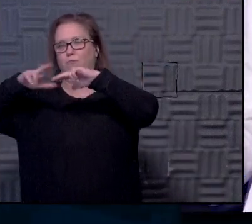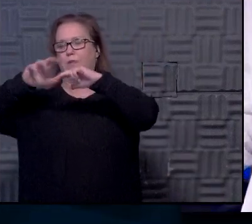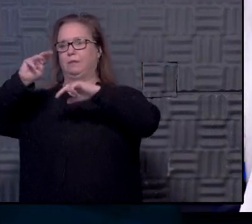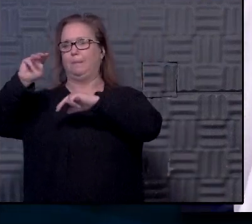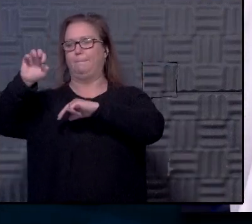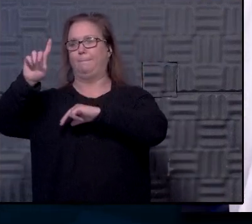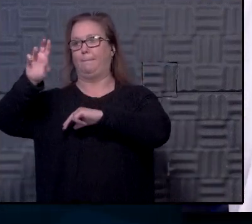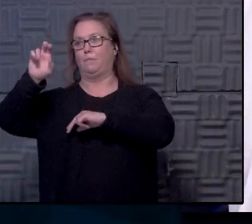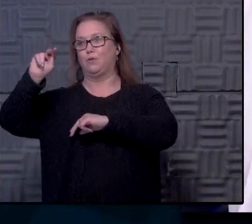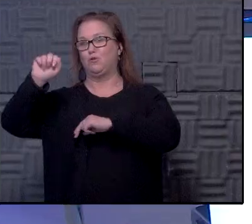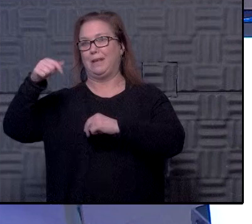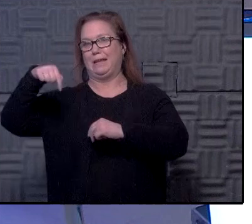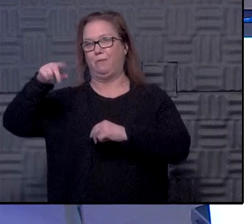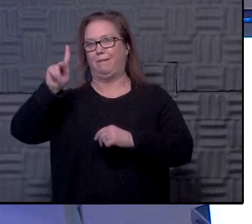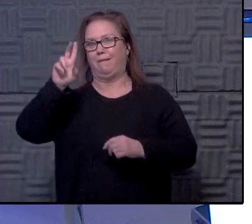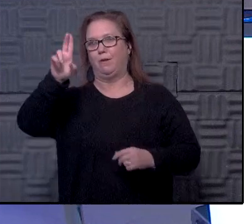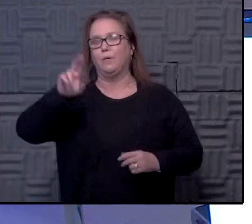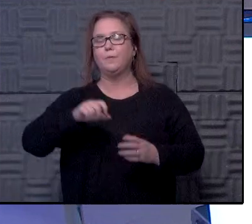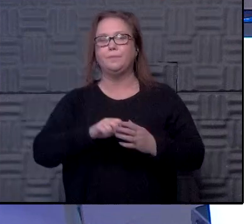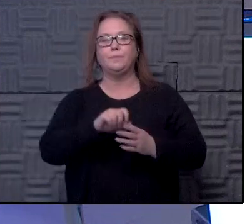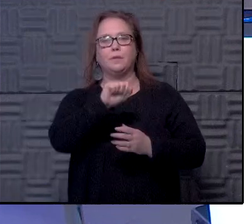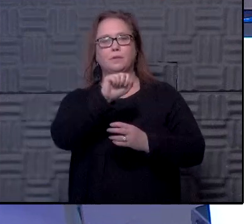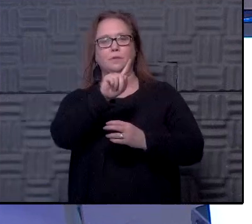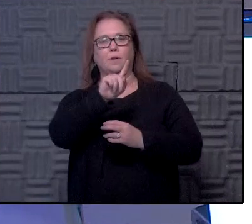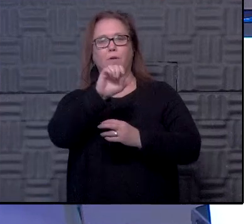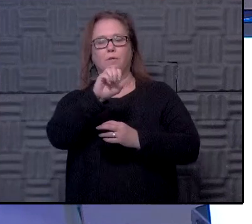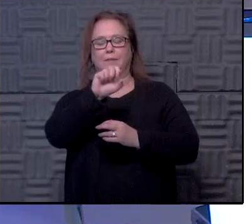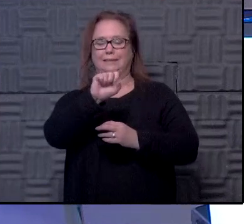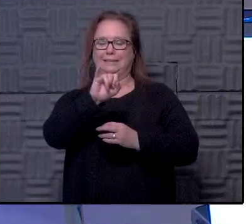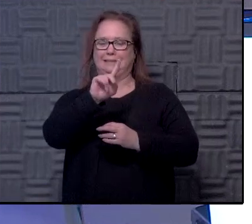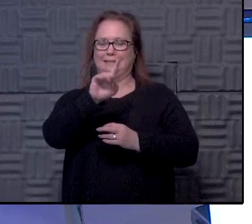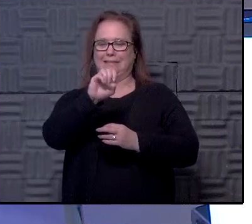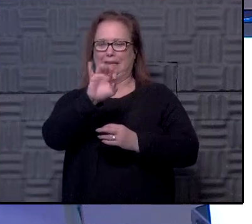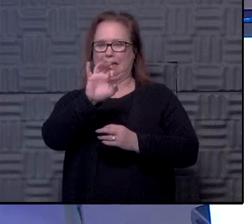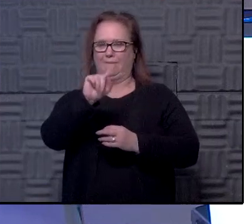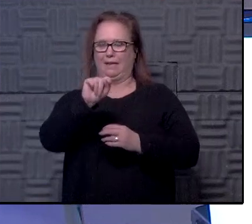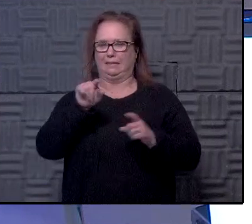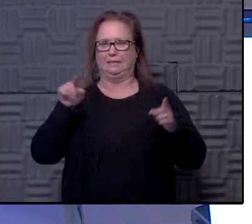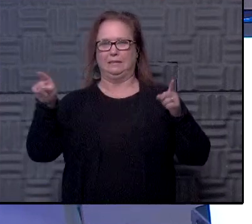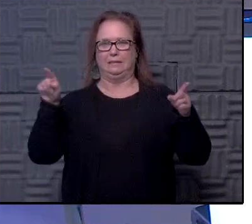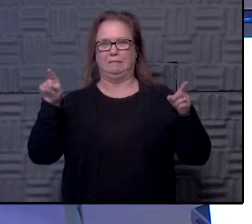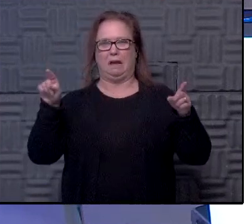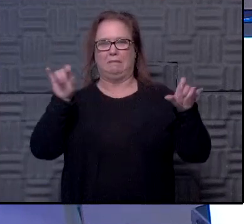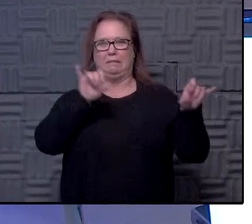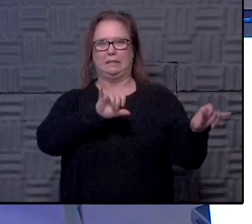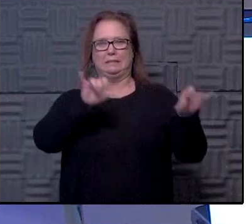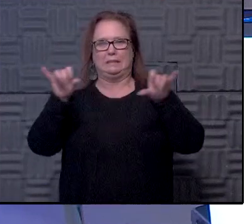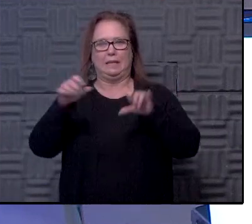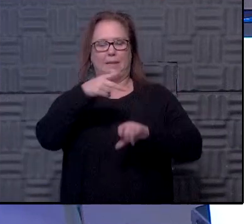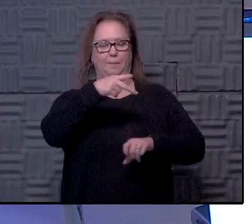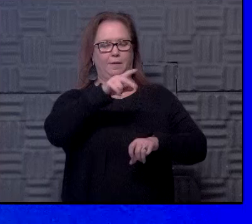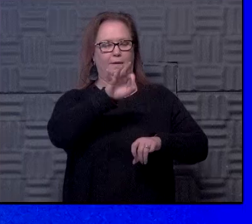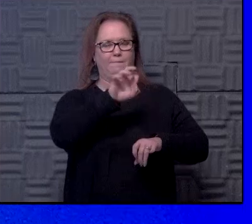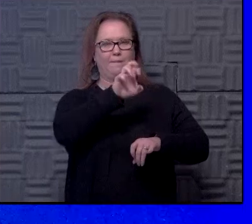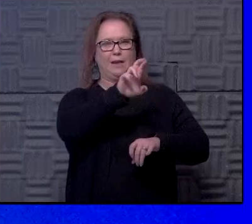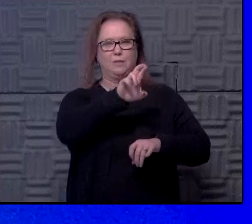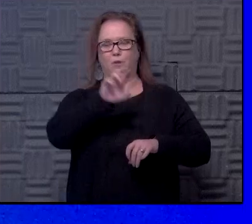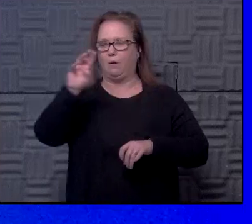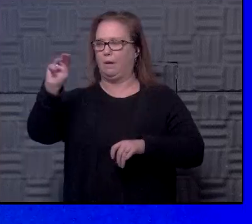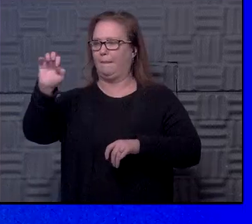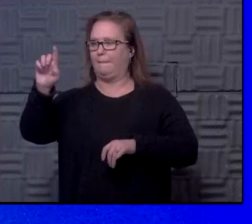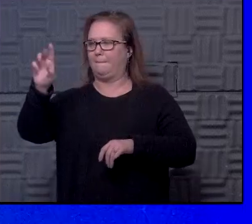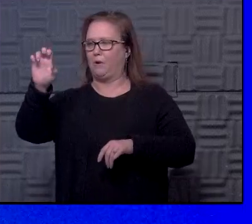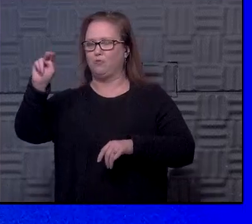that vaccine. Yes. Talk to us a little bit about that side effect point, because when I looked through it, I thought that the side effects really looked pretty similar overall. Yeah, they were